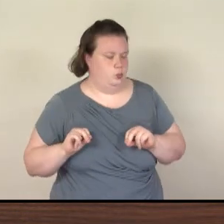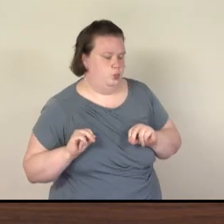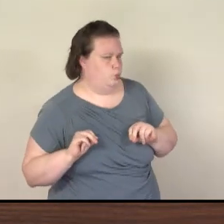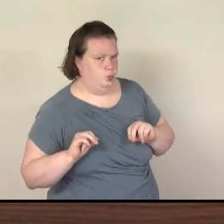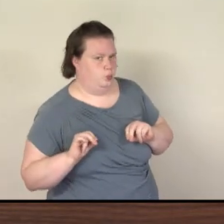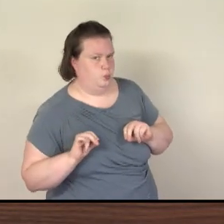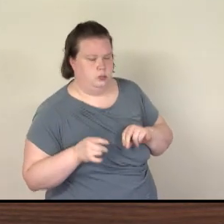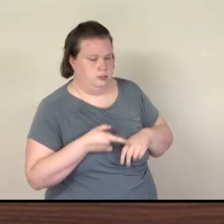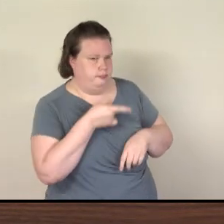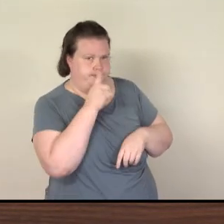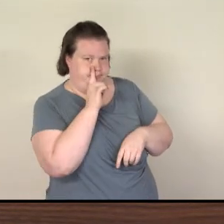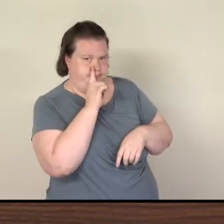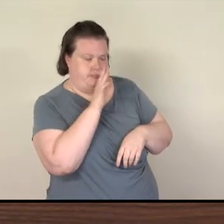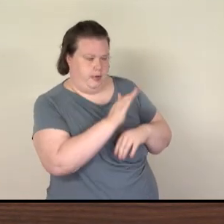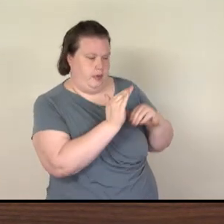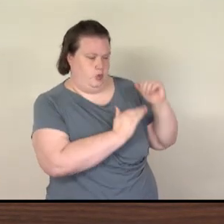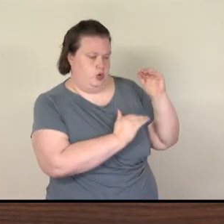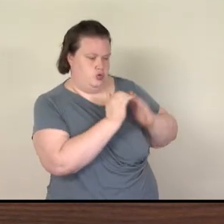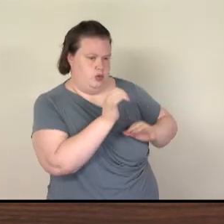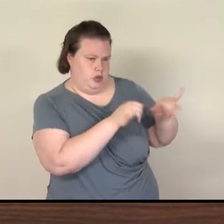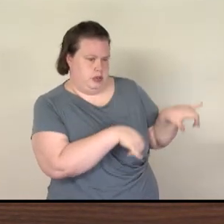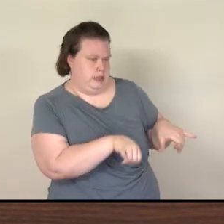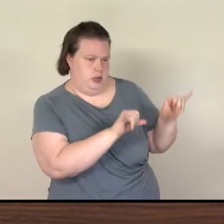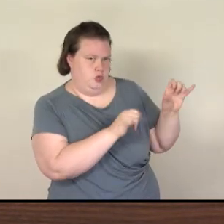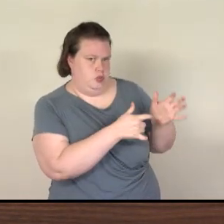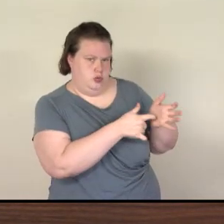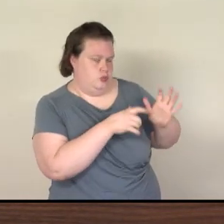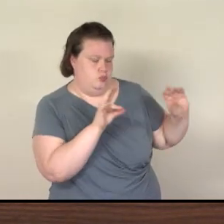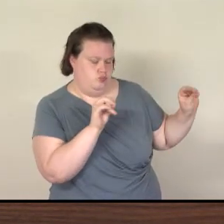It does not say that in their construction standards.